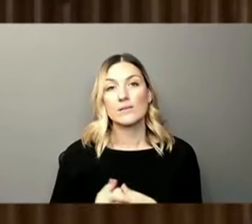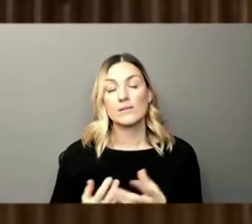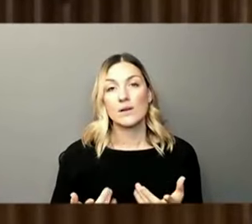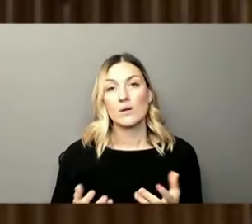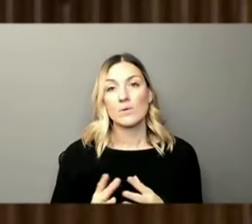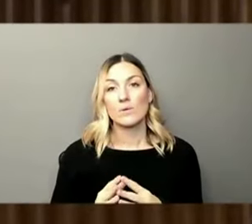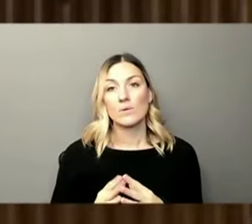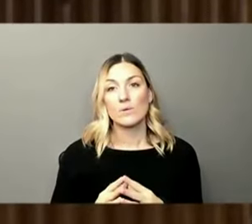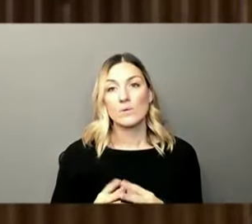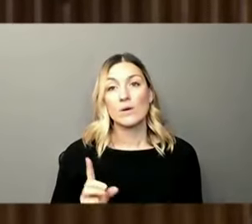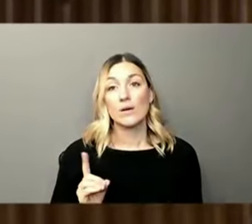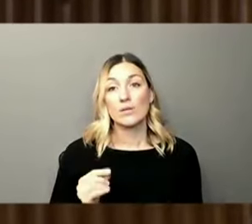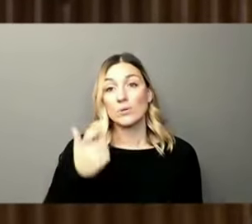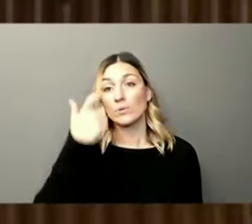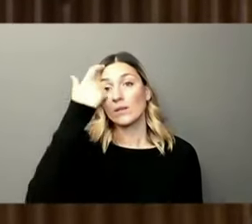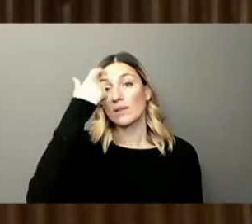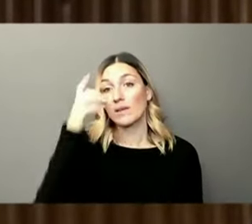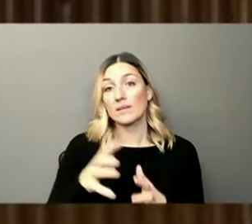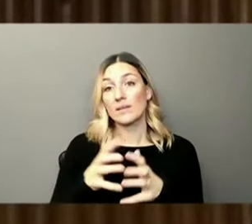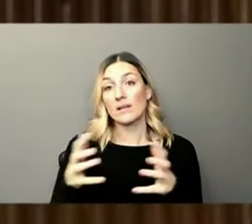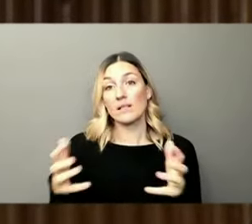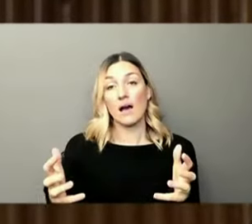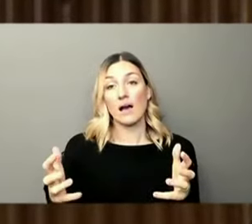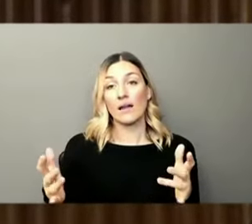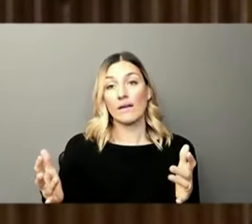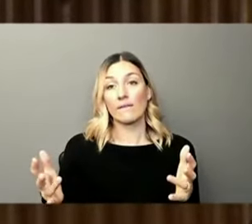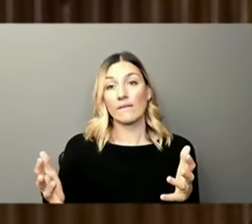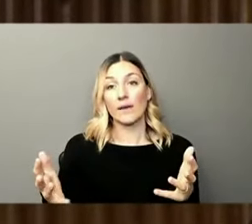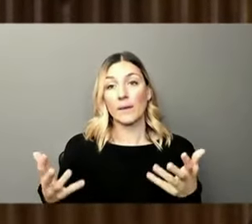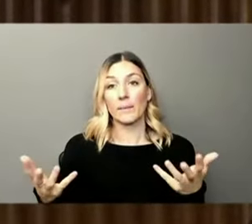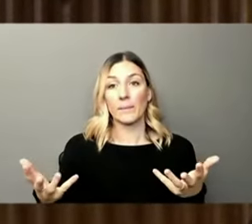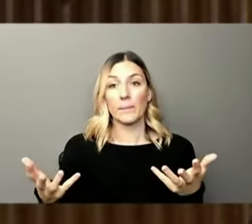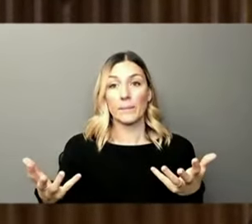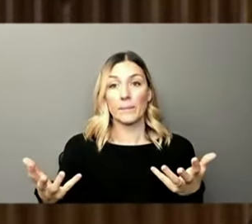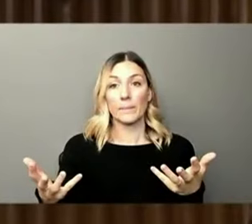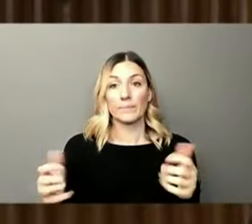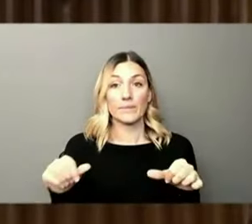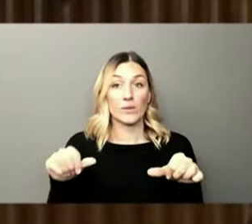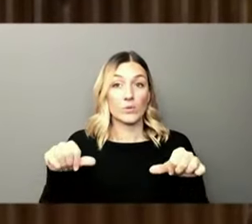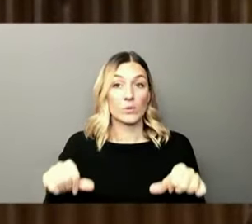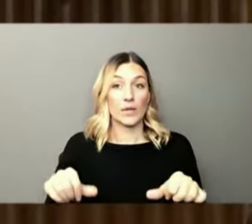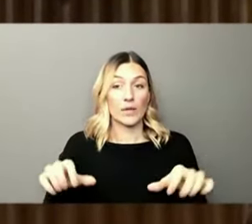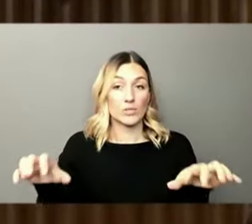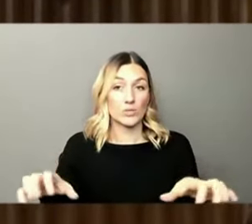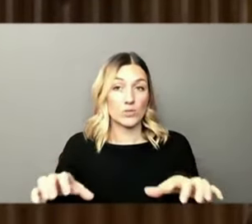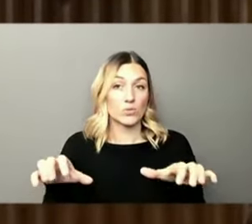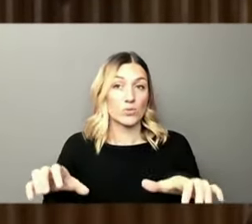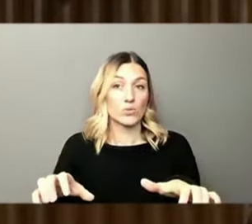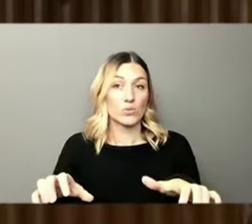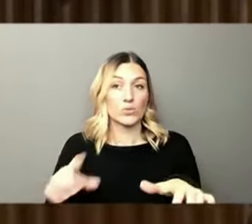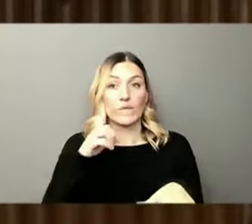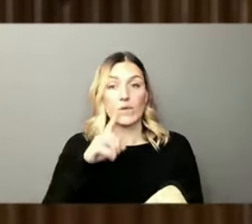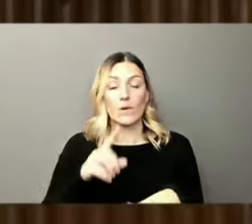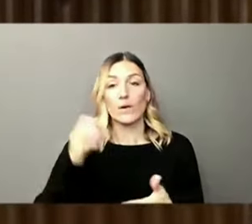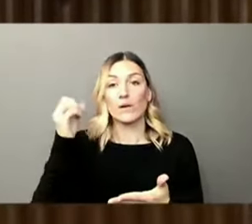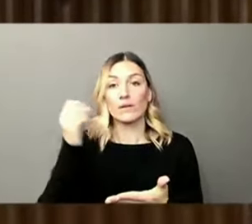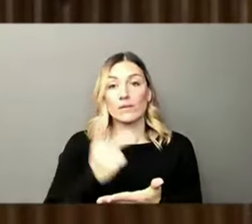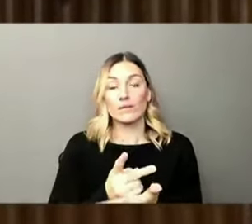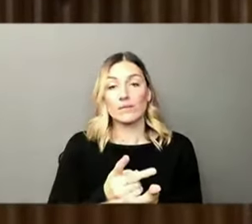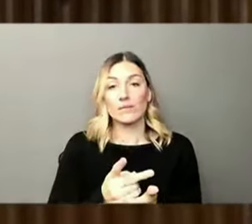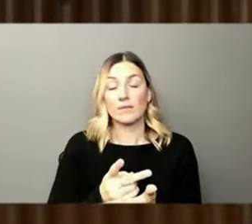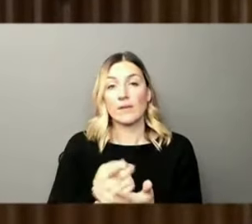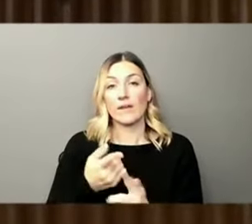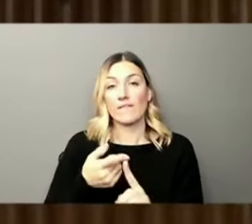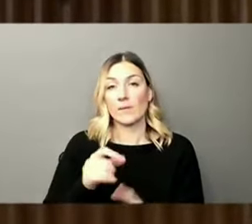So I do think there's a lot of a lot that can be done to validate from the insurance